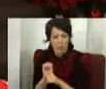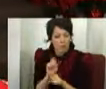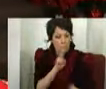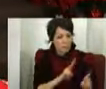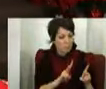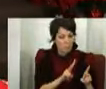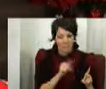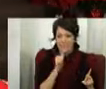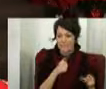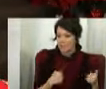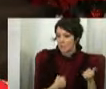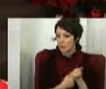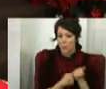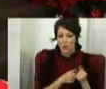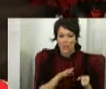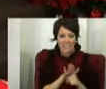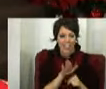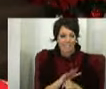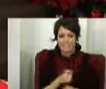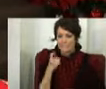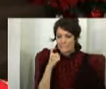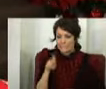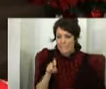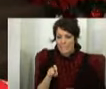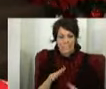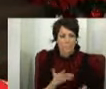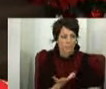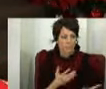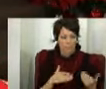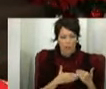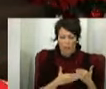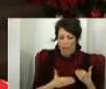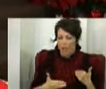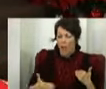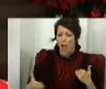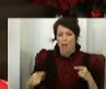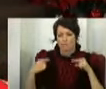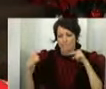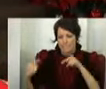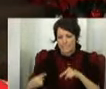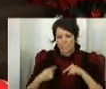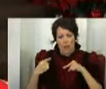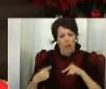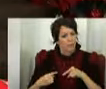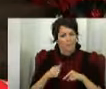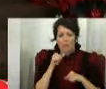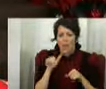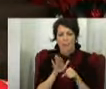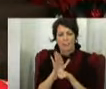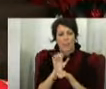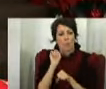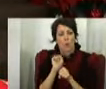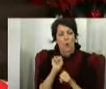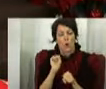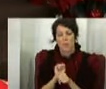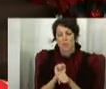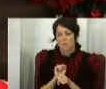cannot supply their need. The long-term unemployment in the United States who may